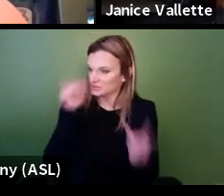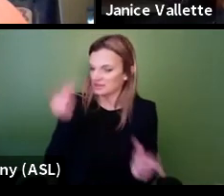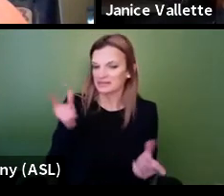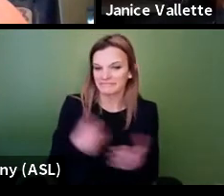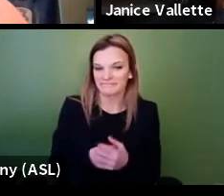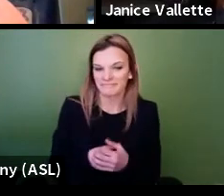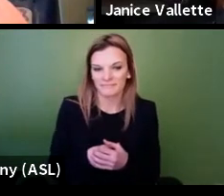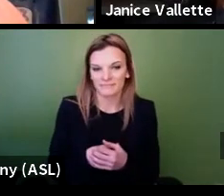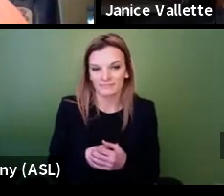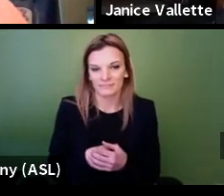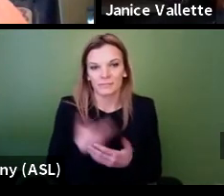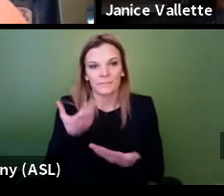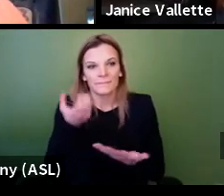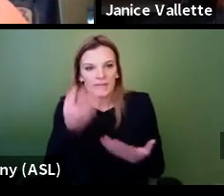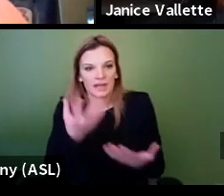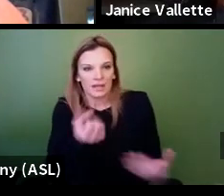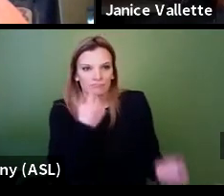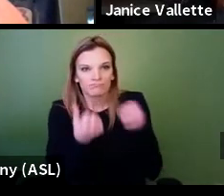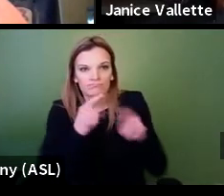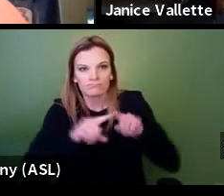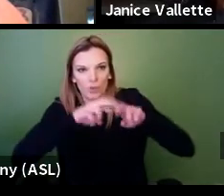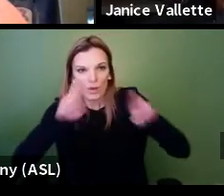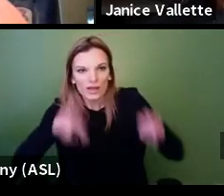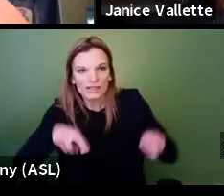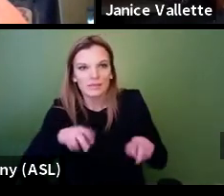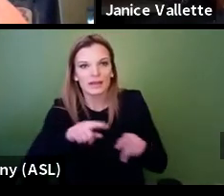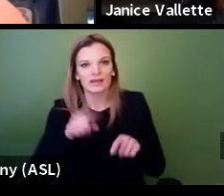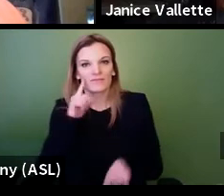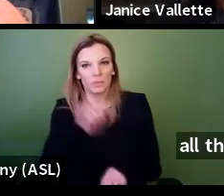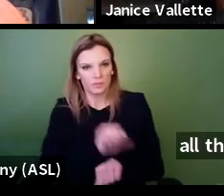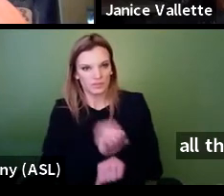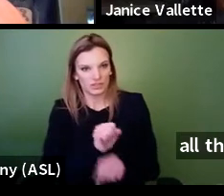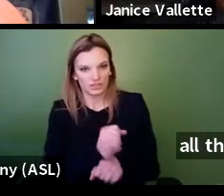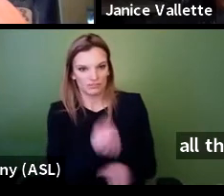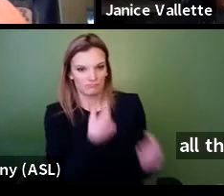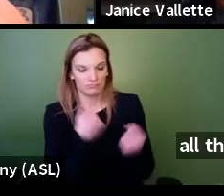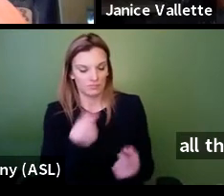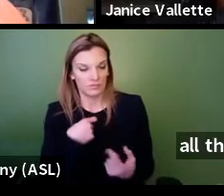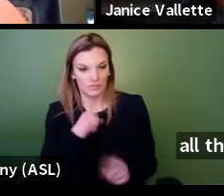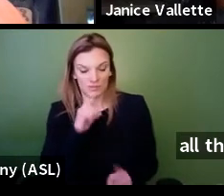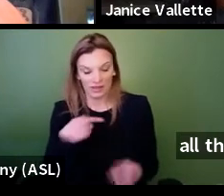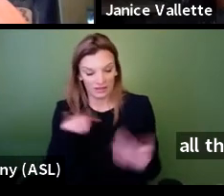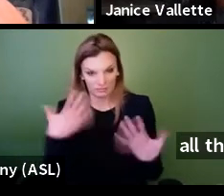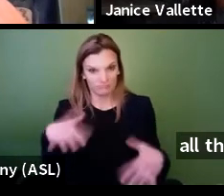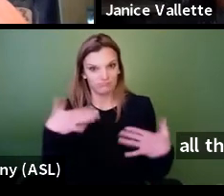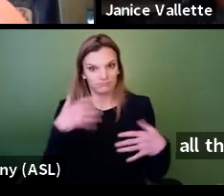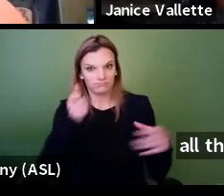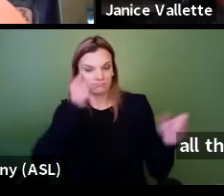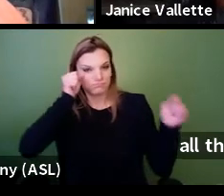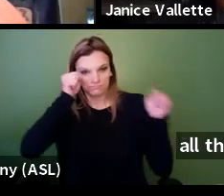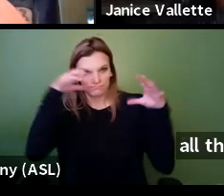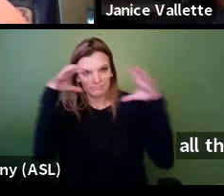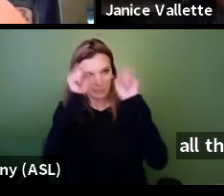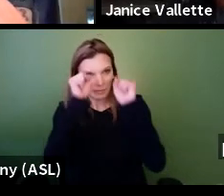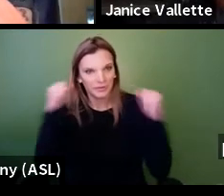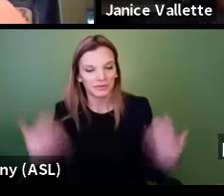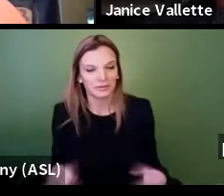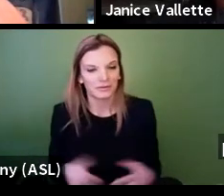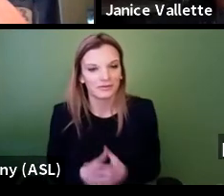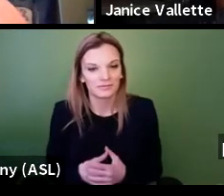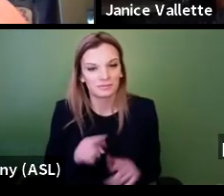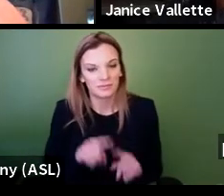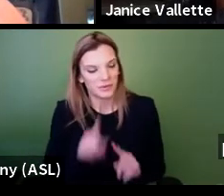submitted resumes for all the positions that we hired for. I mean, it's just mind-boggling to me. But it's actually